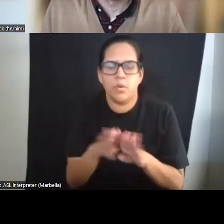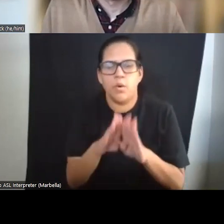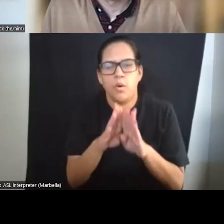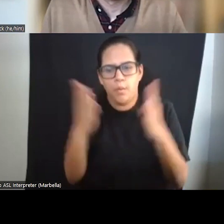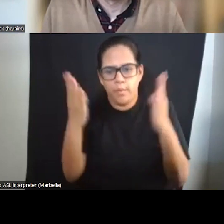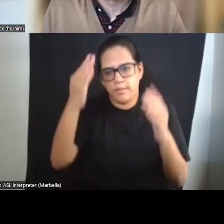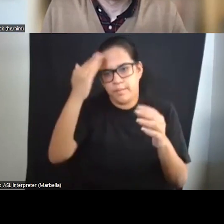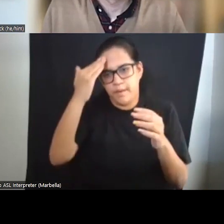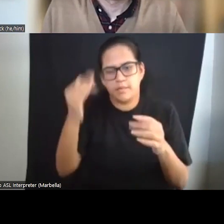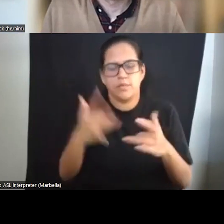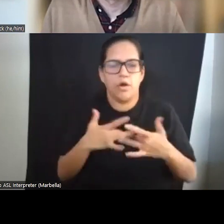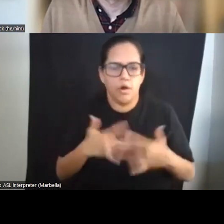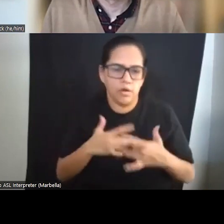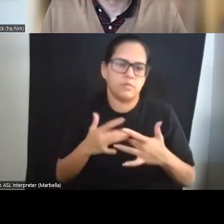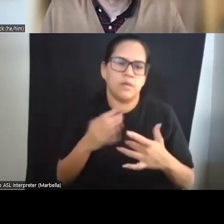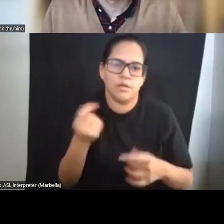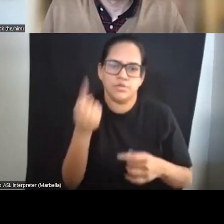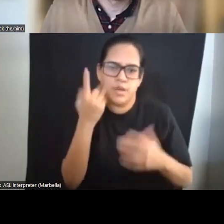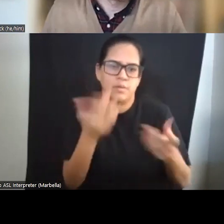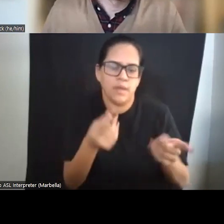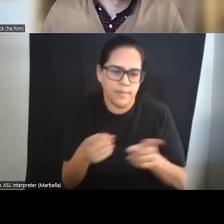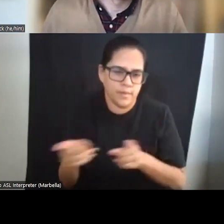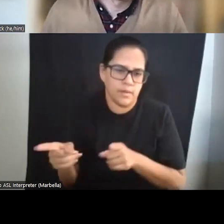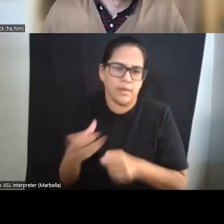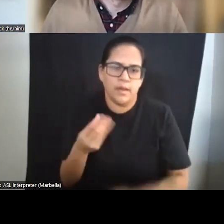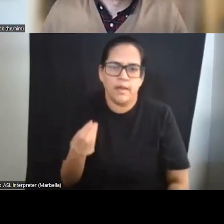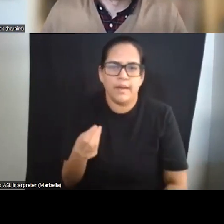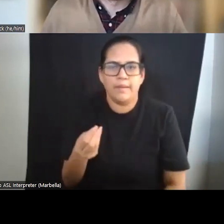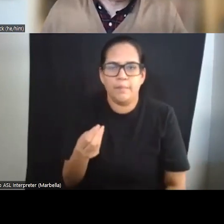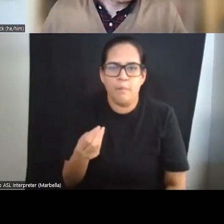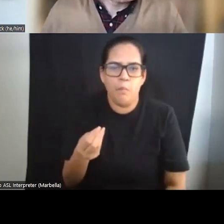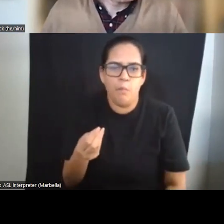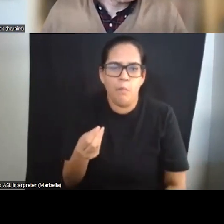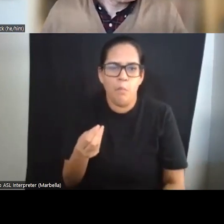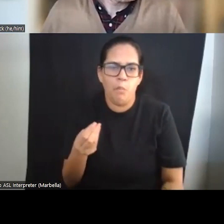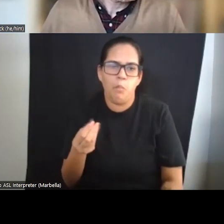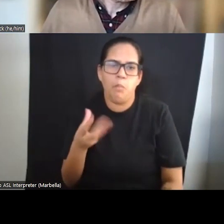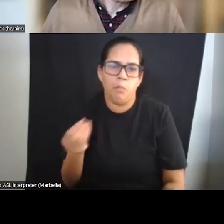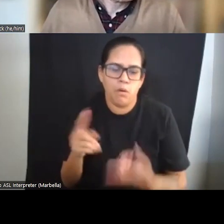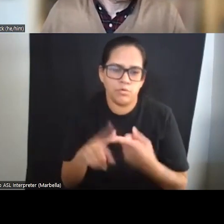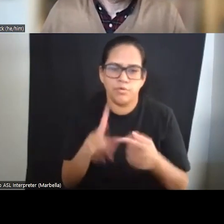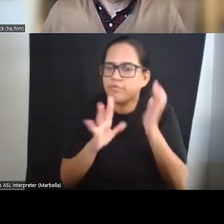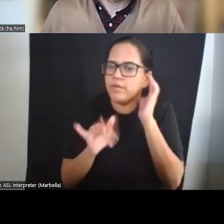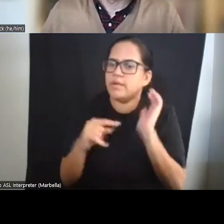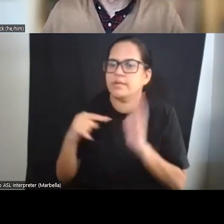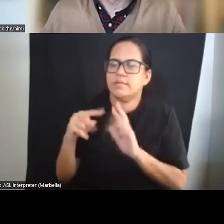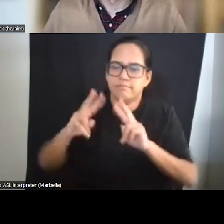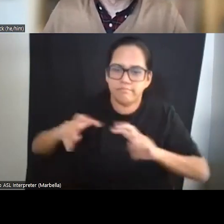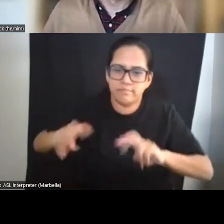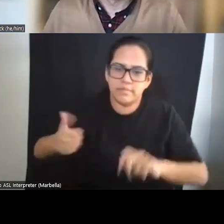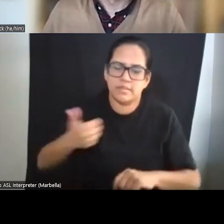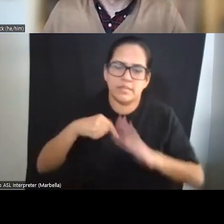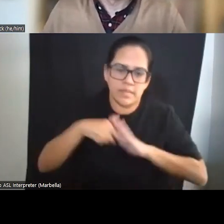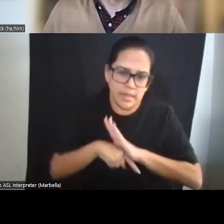and their hearts to understand what's happening and to really deep